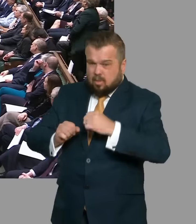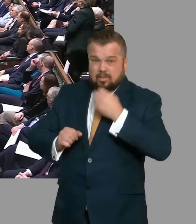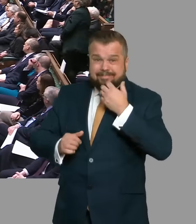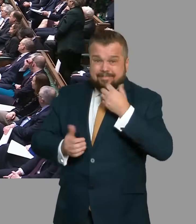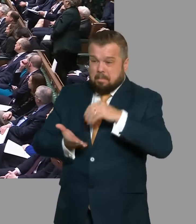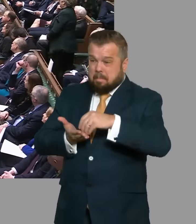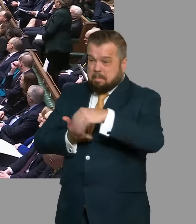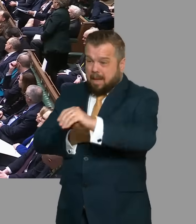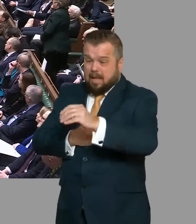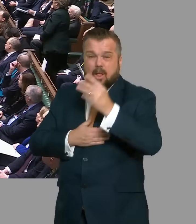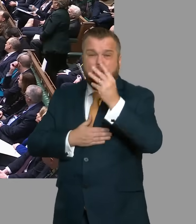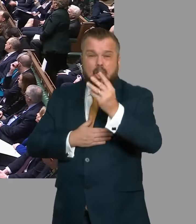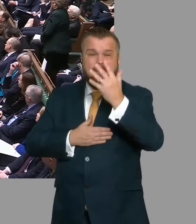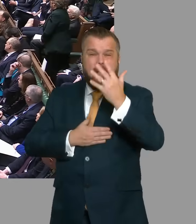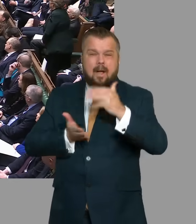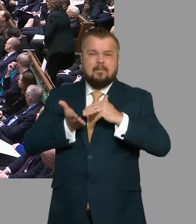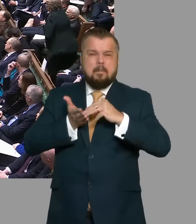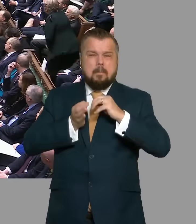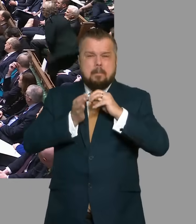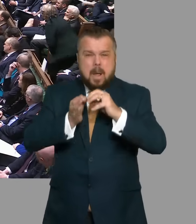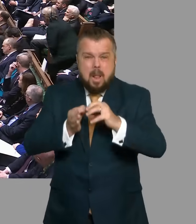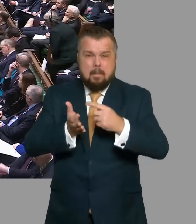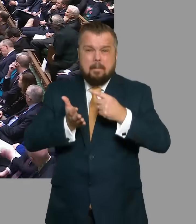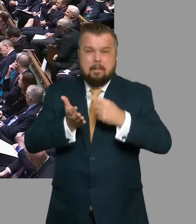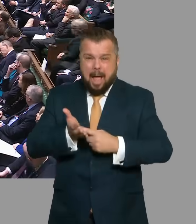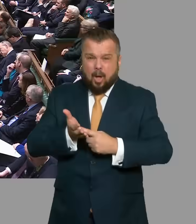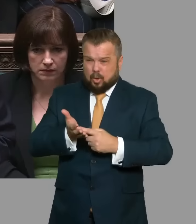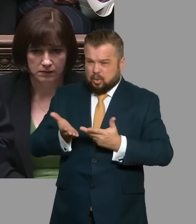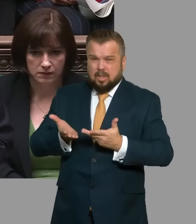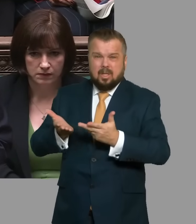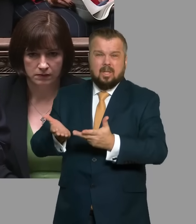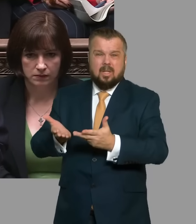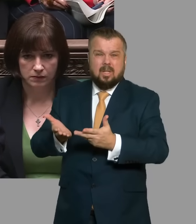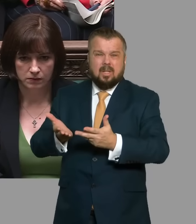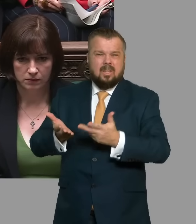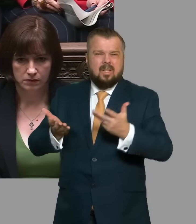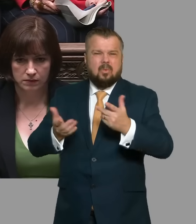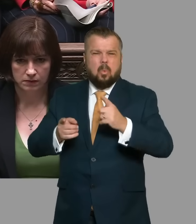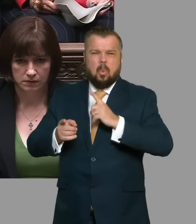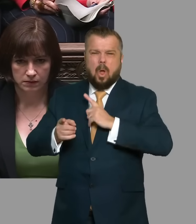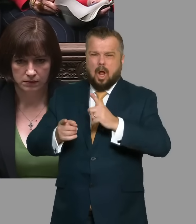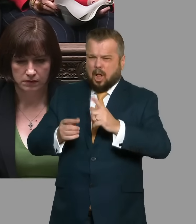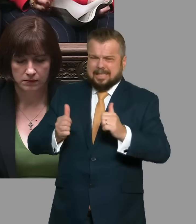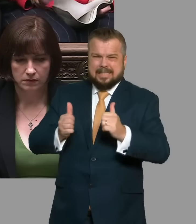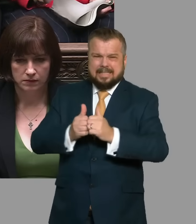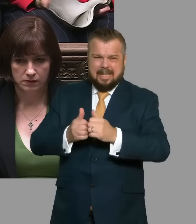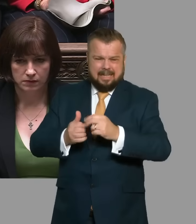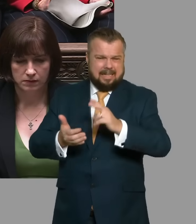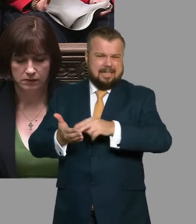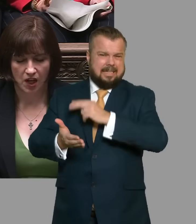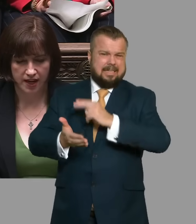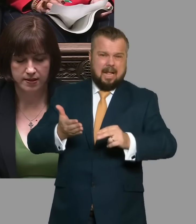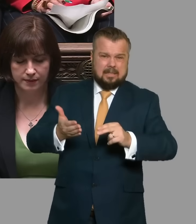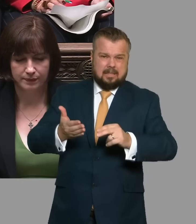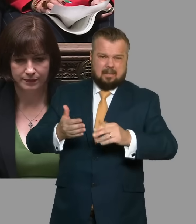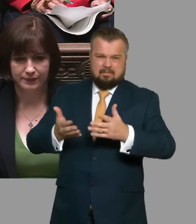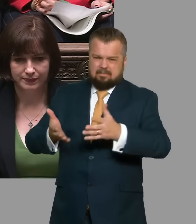Prime Minister. The words from President Trump were expressly intended to put pressure on me to yield on my